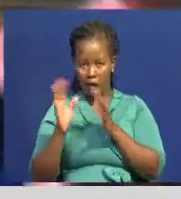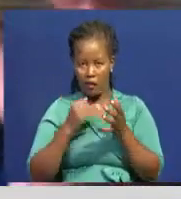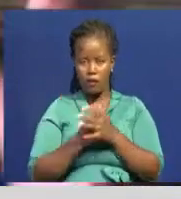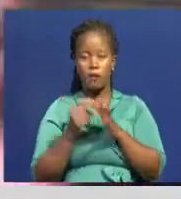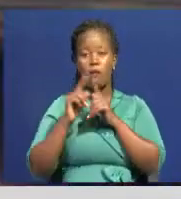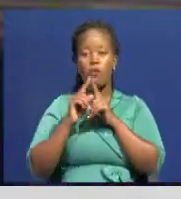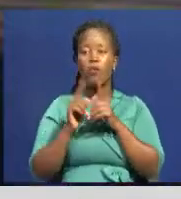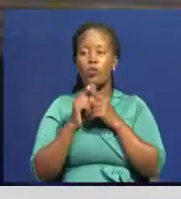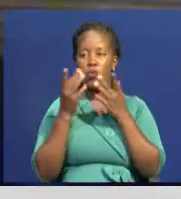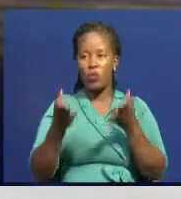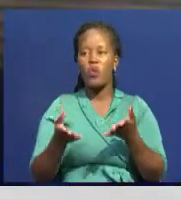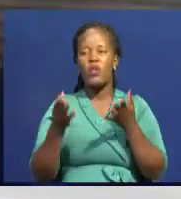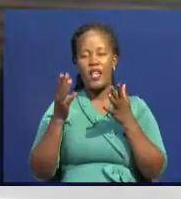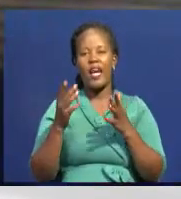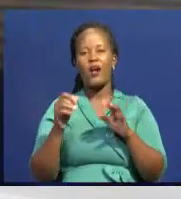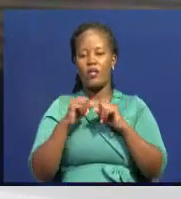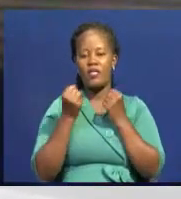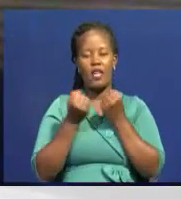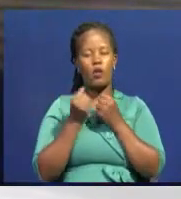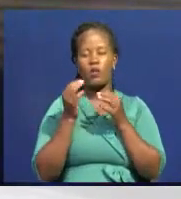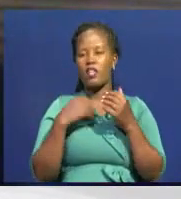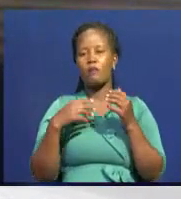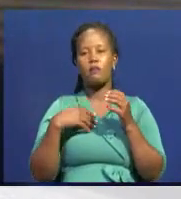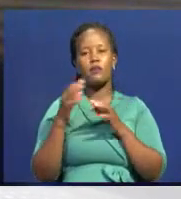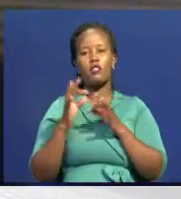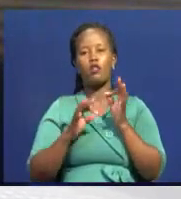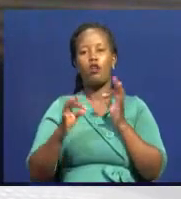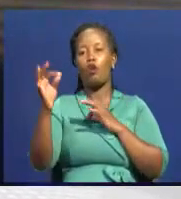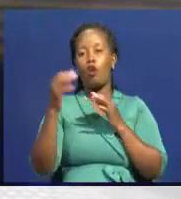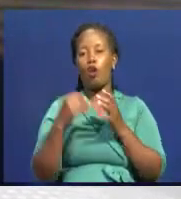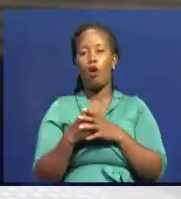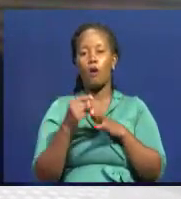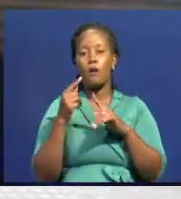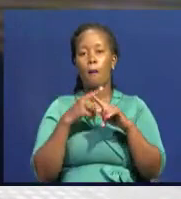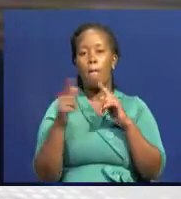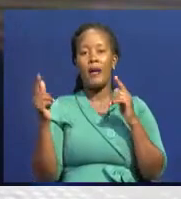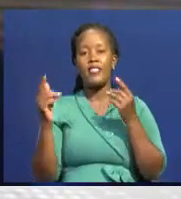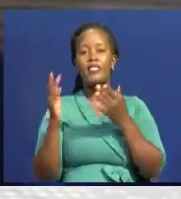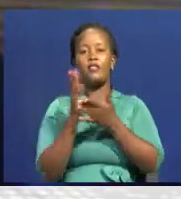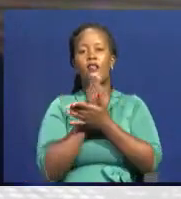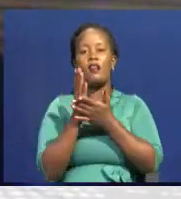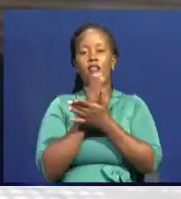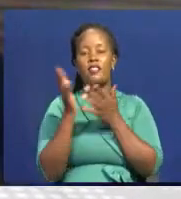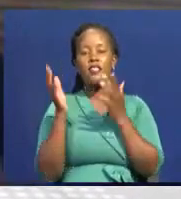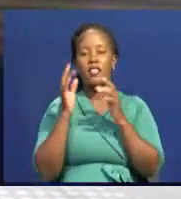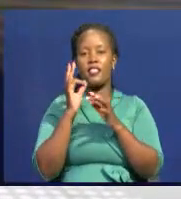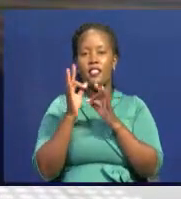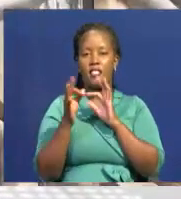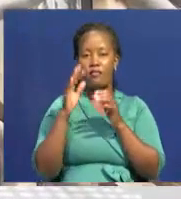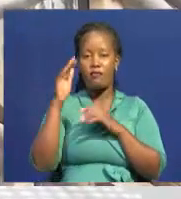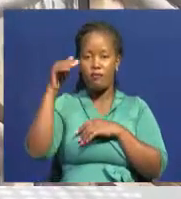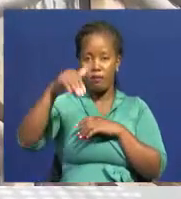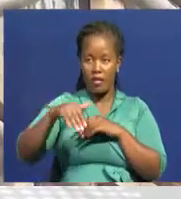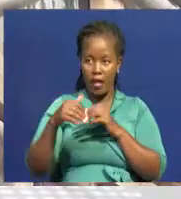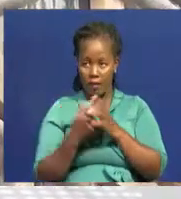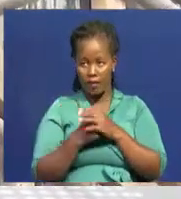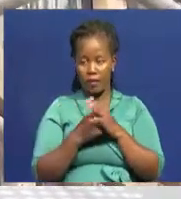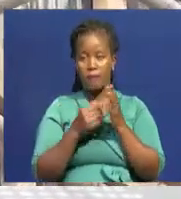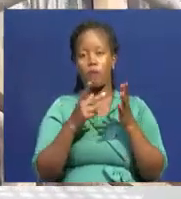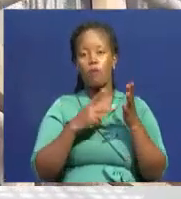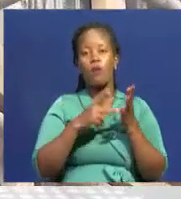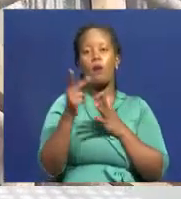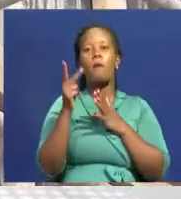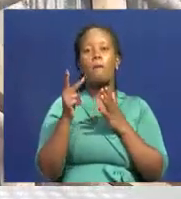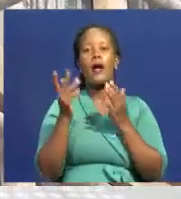a little bit longer. But what happens here is the market goes up and down. You buy property for, if you are